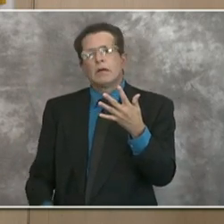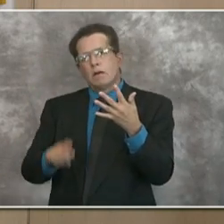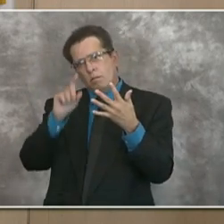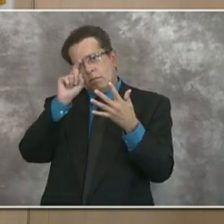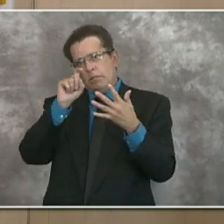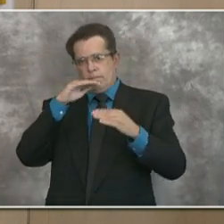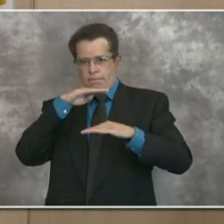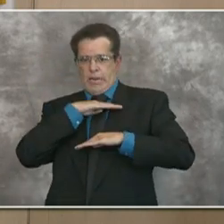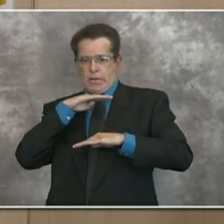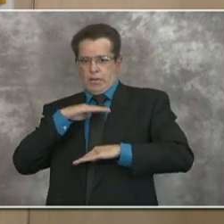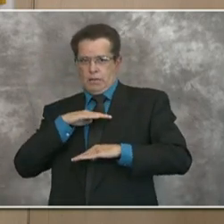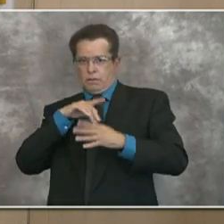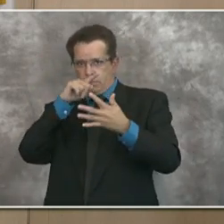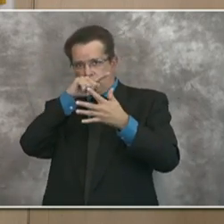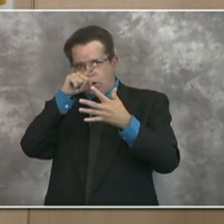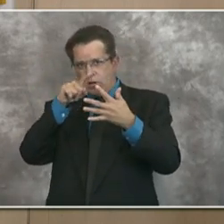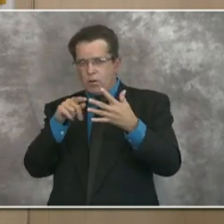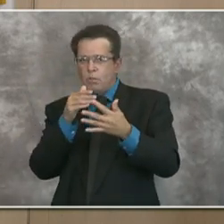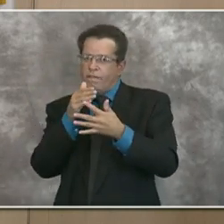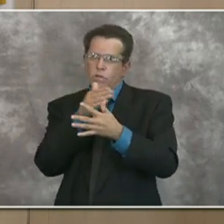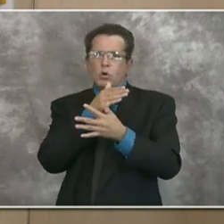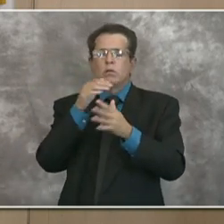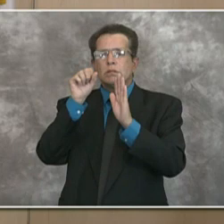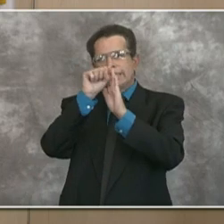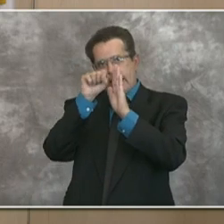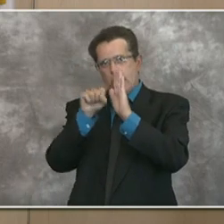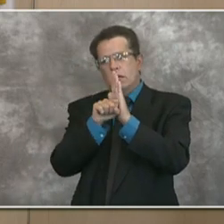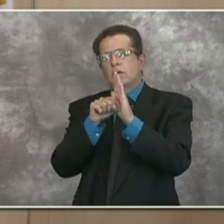must be met before the state and